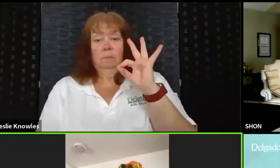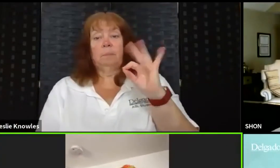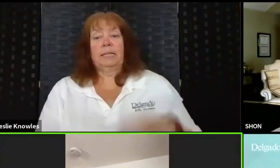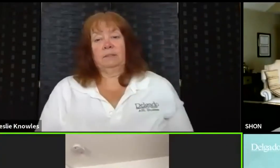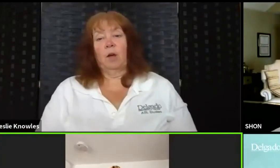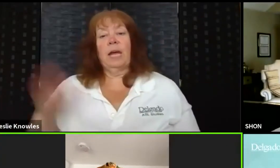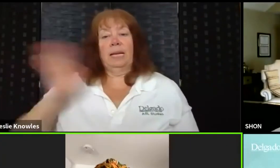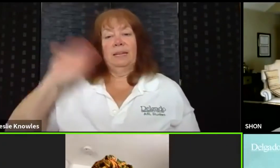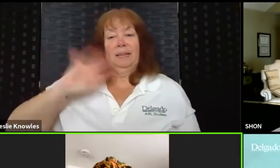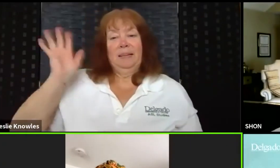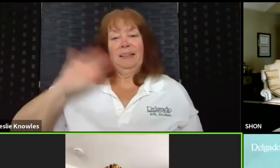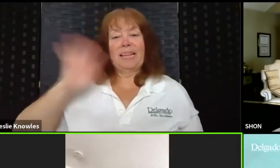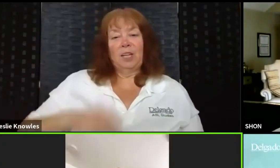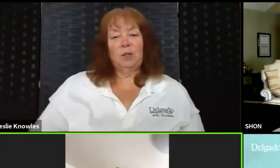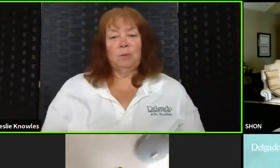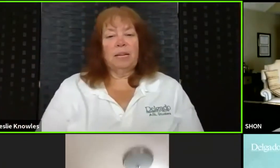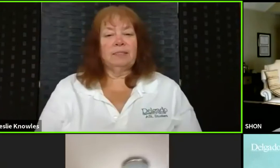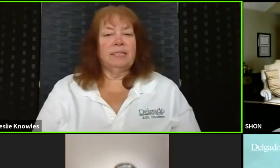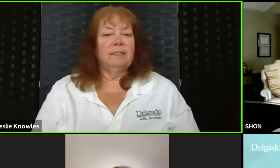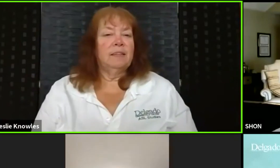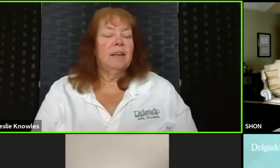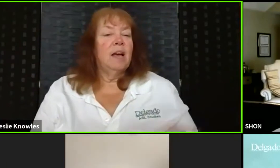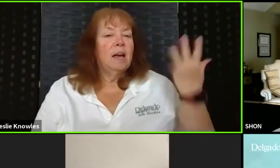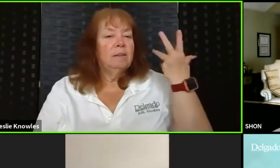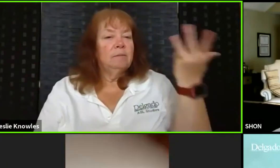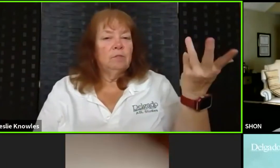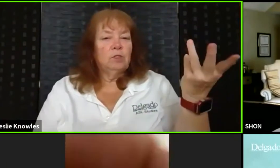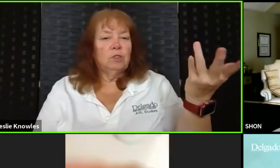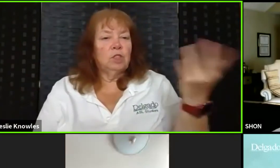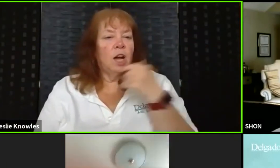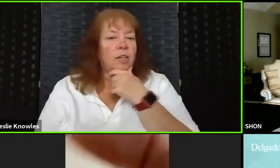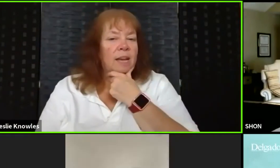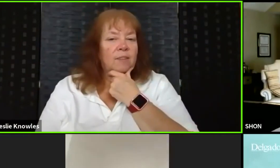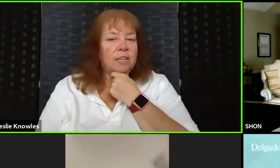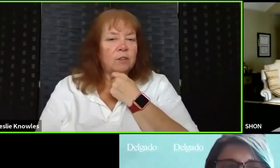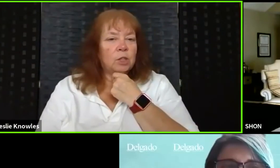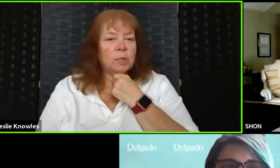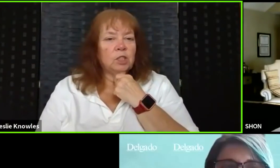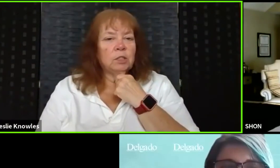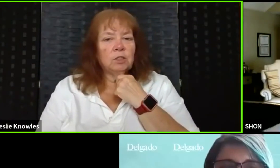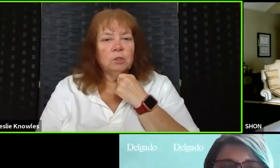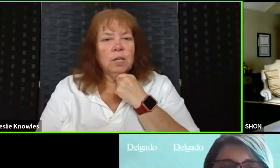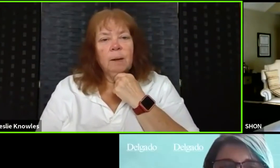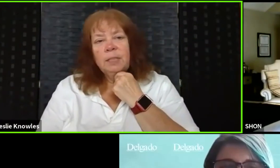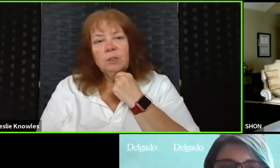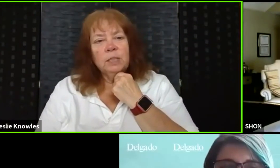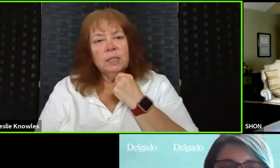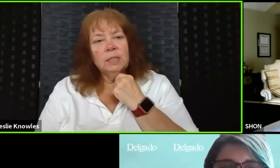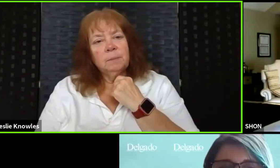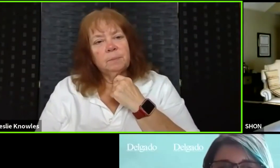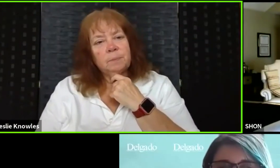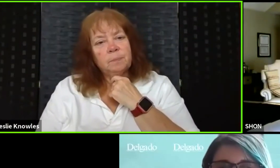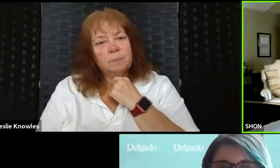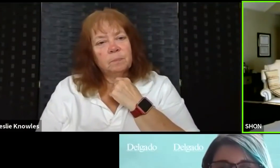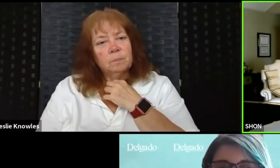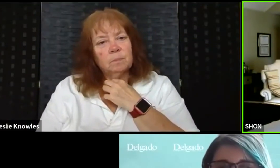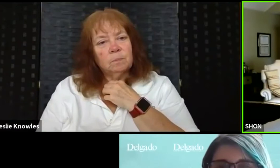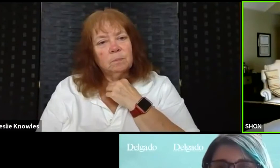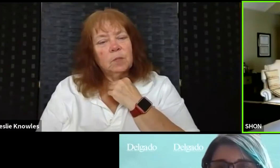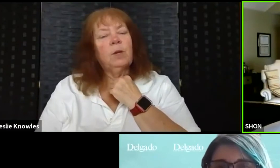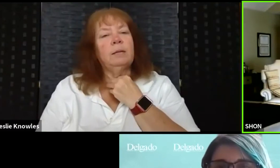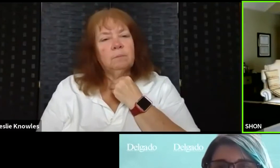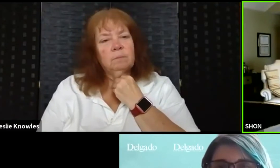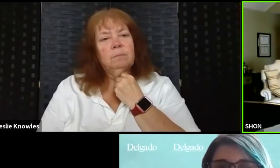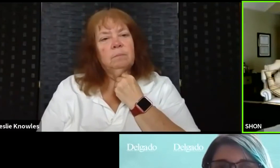off the call. Thank you. Bye. John, do you have any other questions or comments or anything? No,